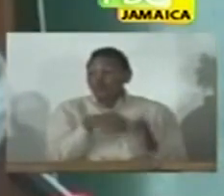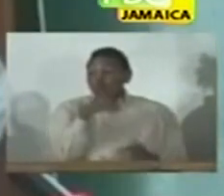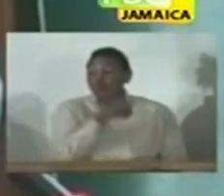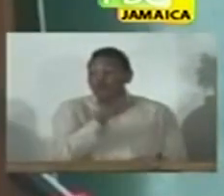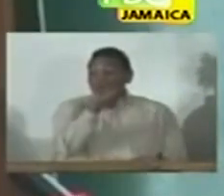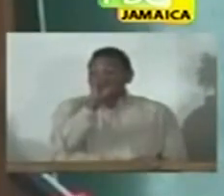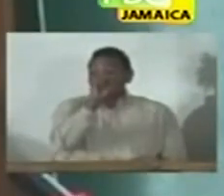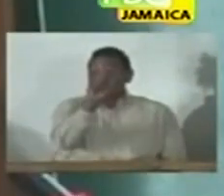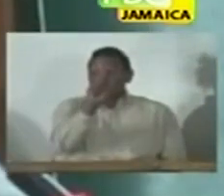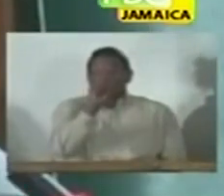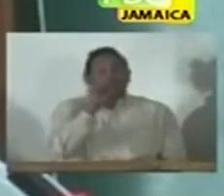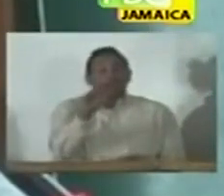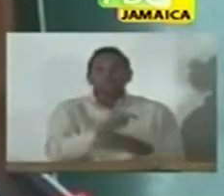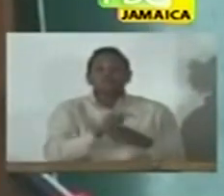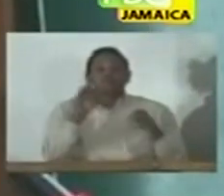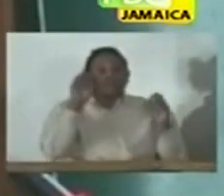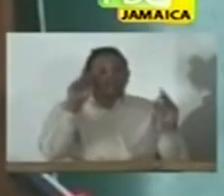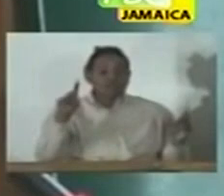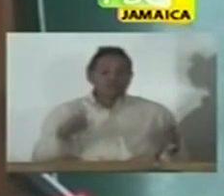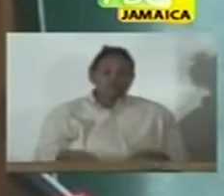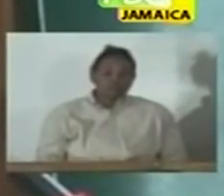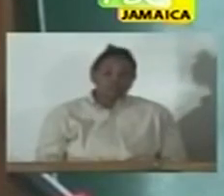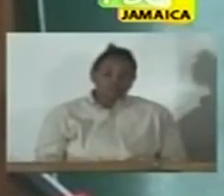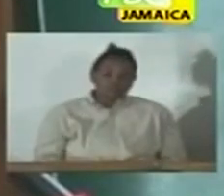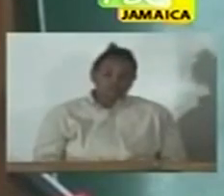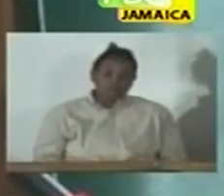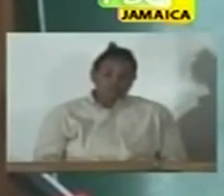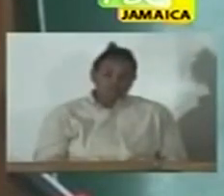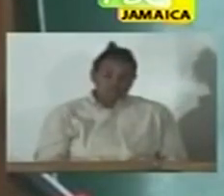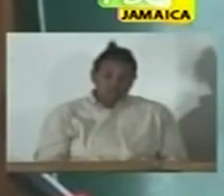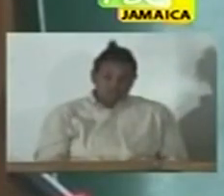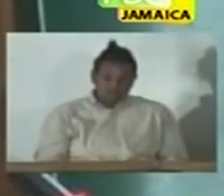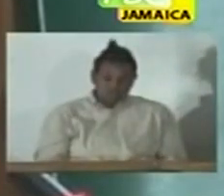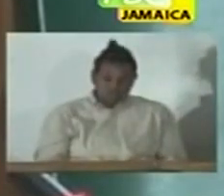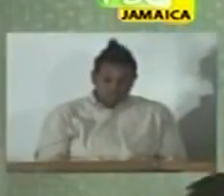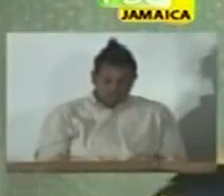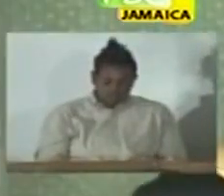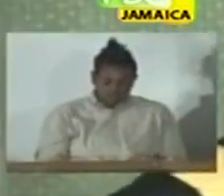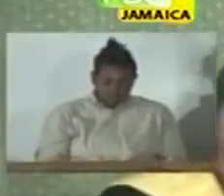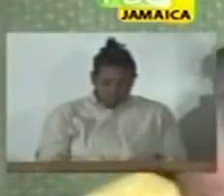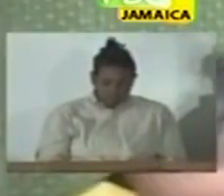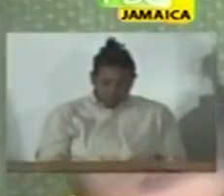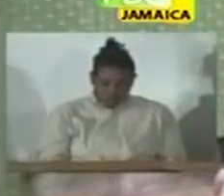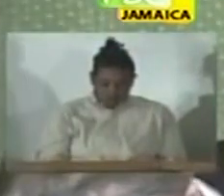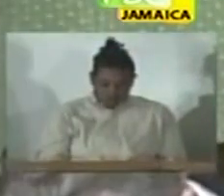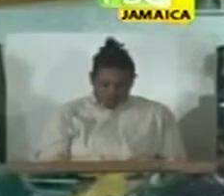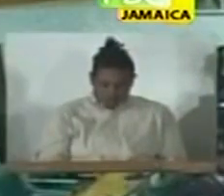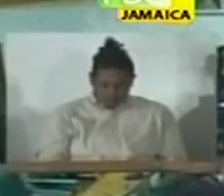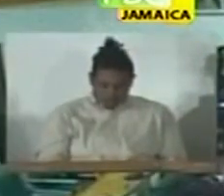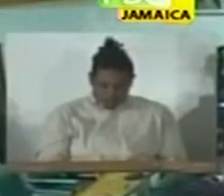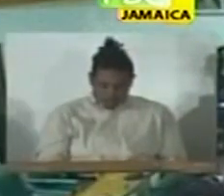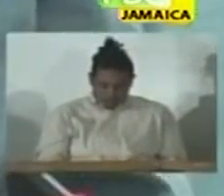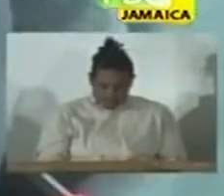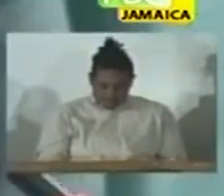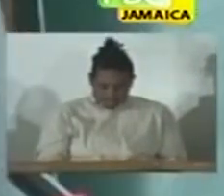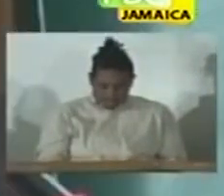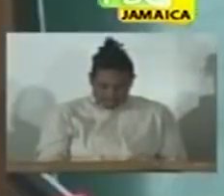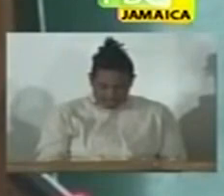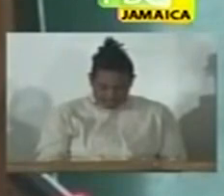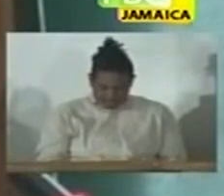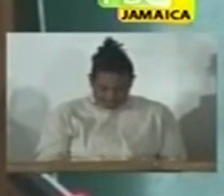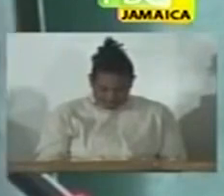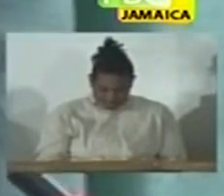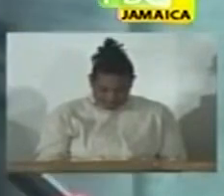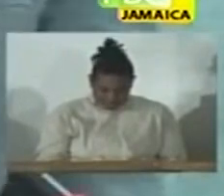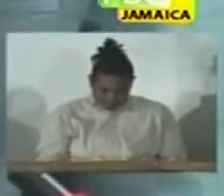let's stay with it. Thank you. It's part of the Ministry of Education. Continue. Yeah, that's it. They're accountable to the ministry. You're going to make it